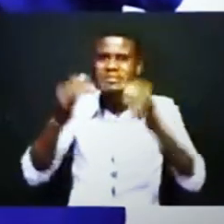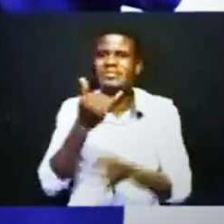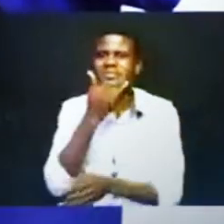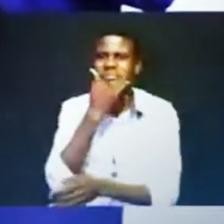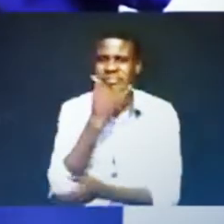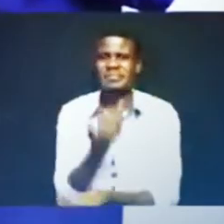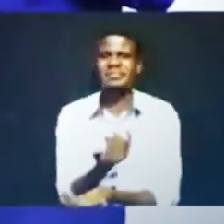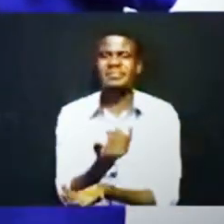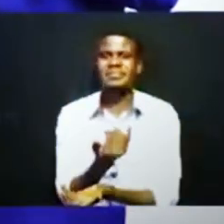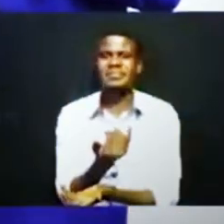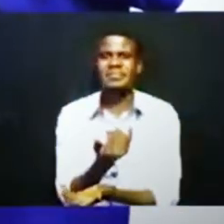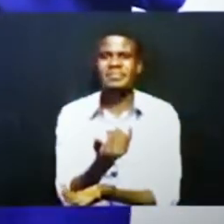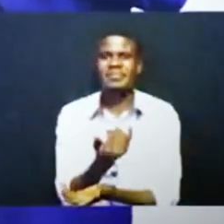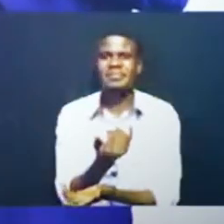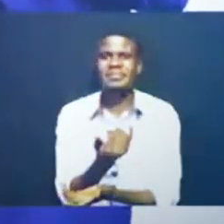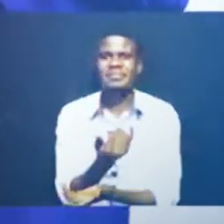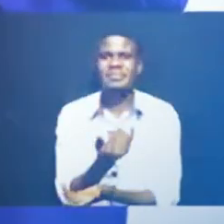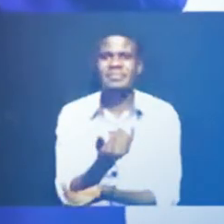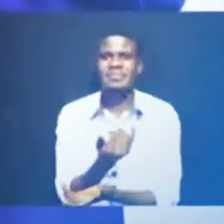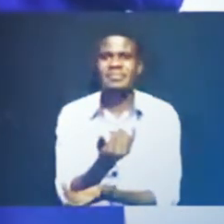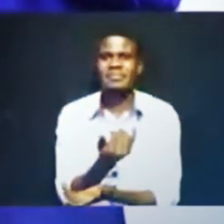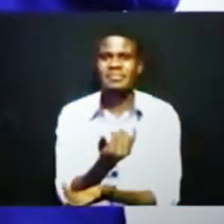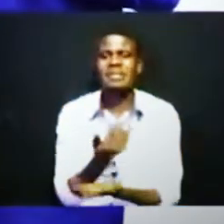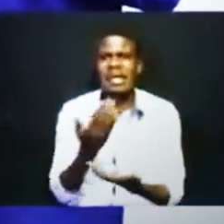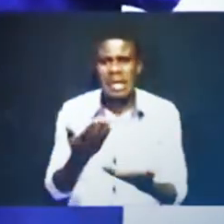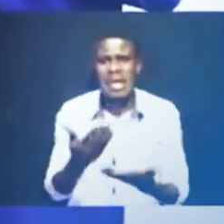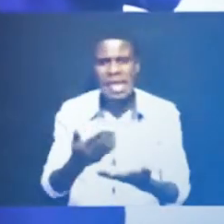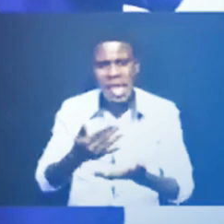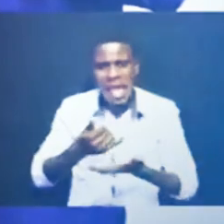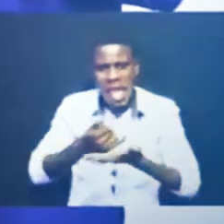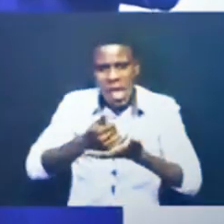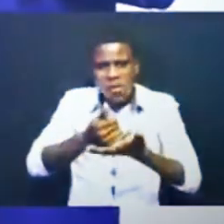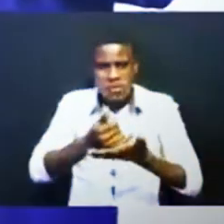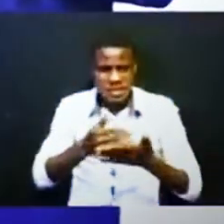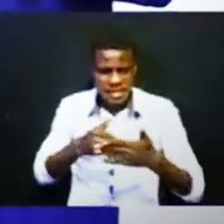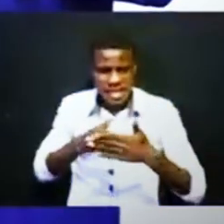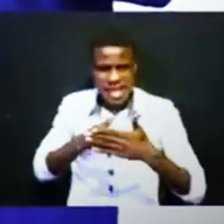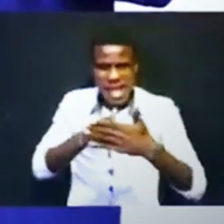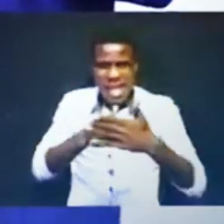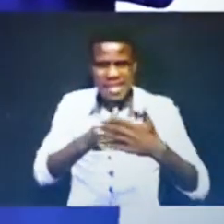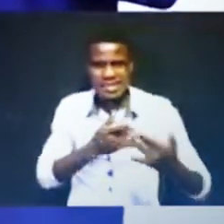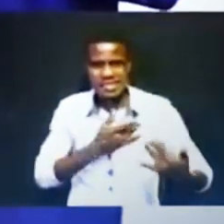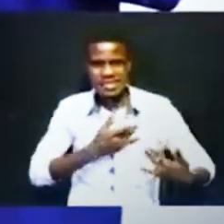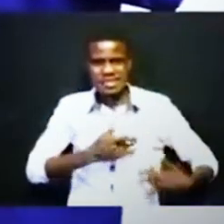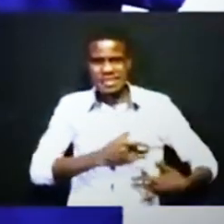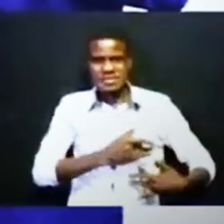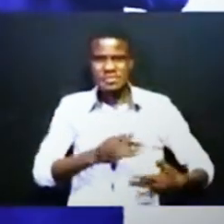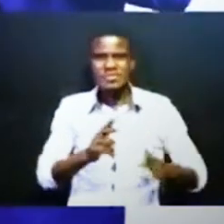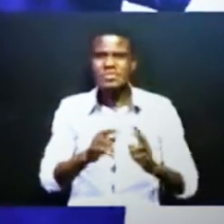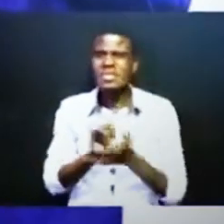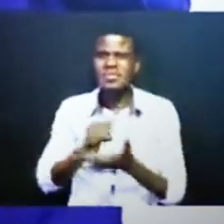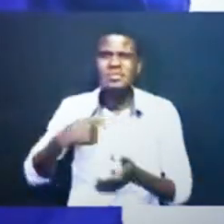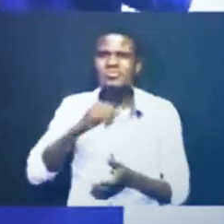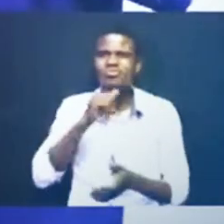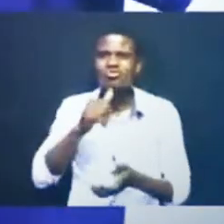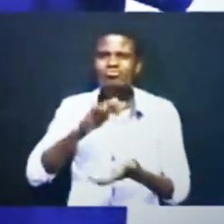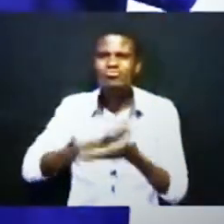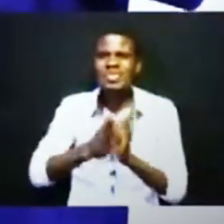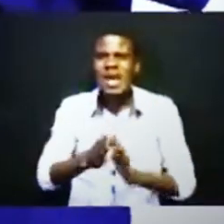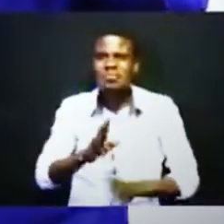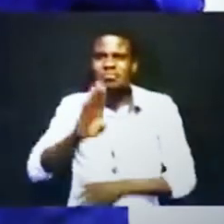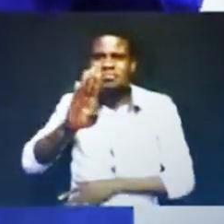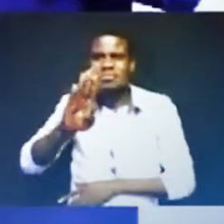It is an insulation. It is a good guard to our heart so that we are not constantly